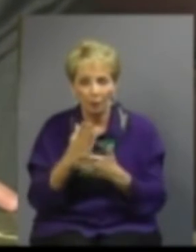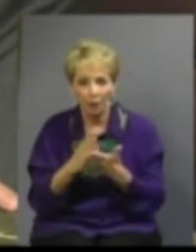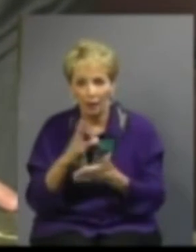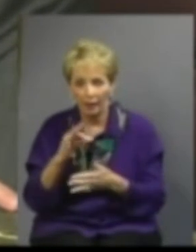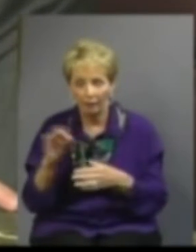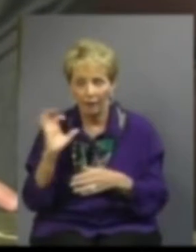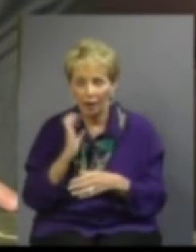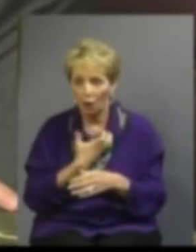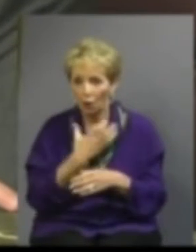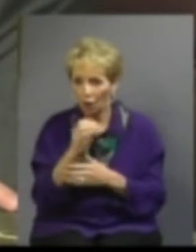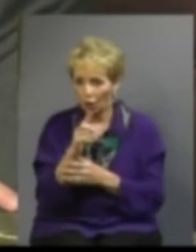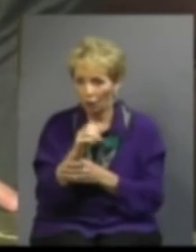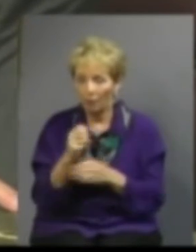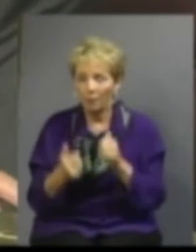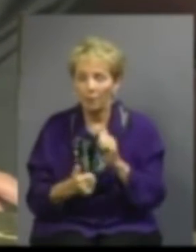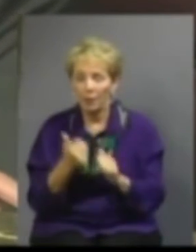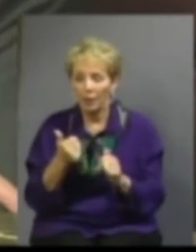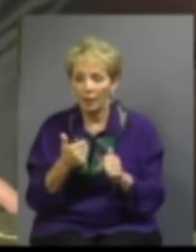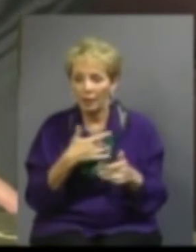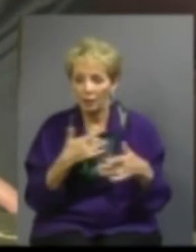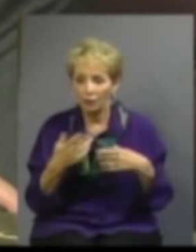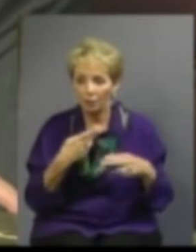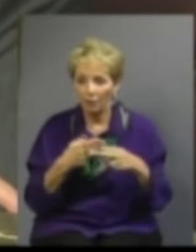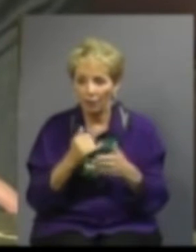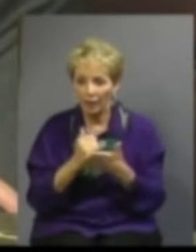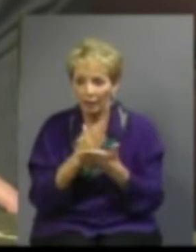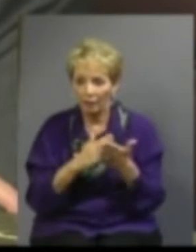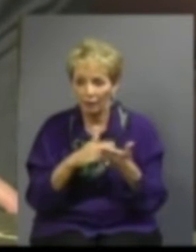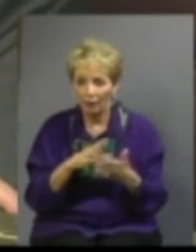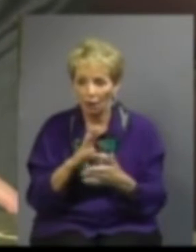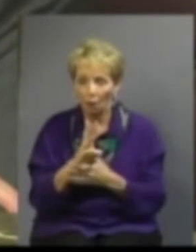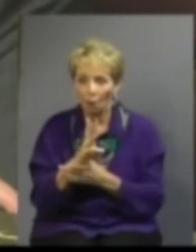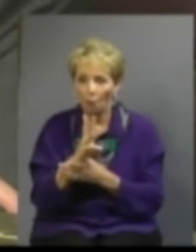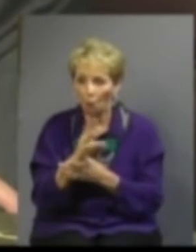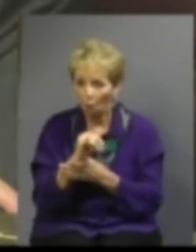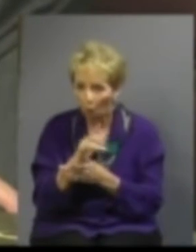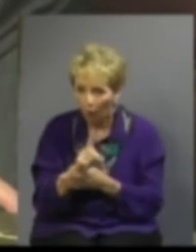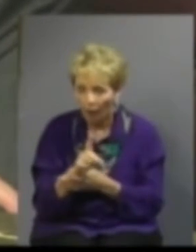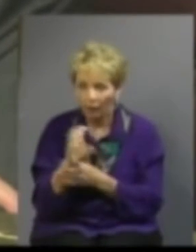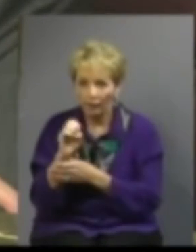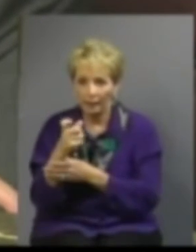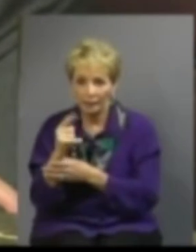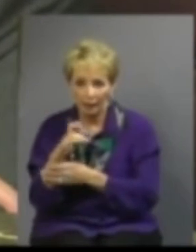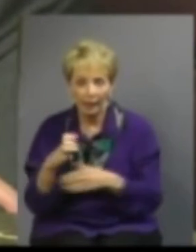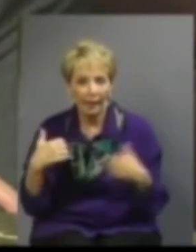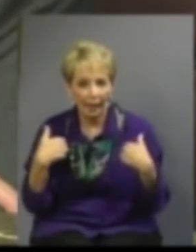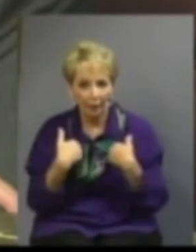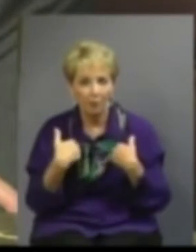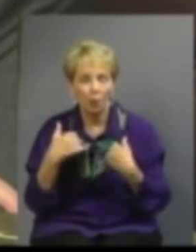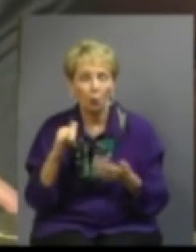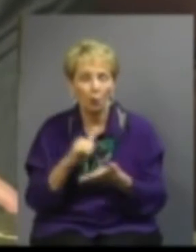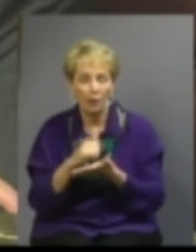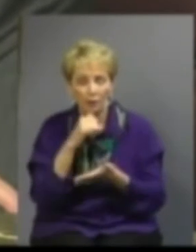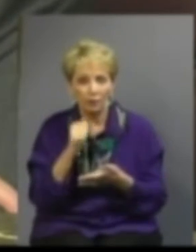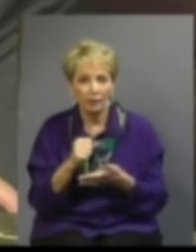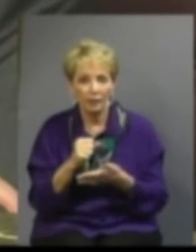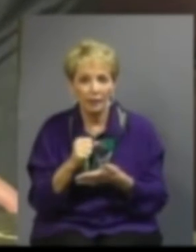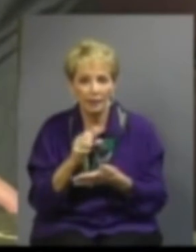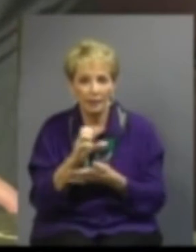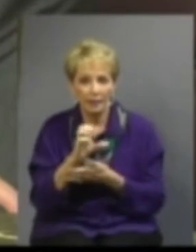code, mostly concerning the section on wild or exotic animals, which is